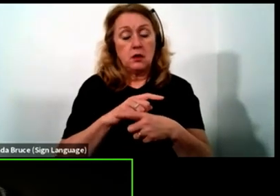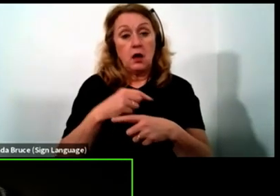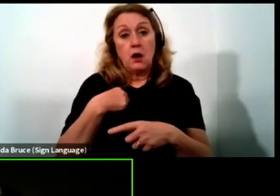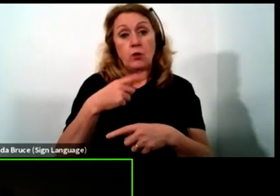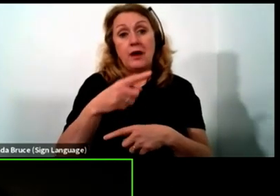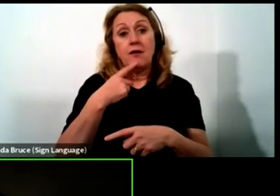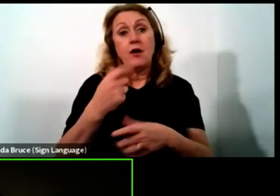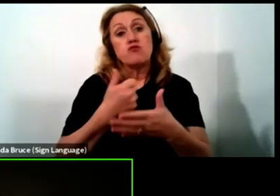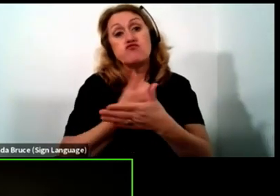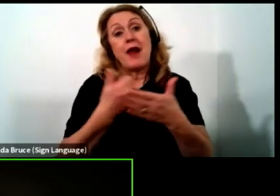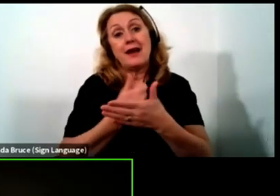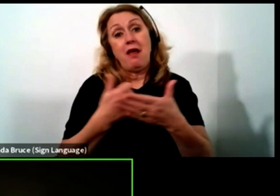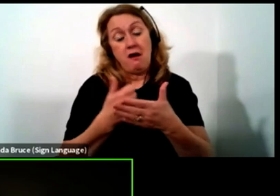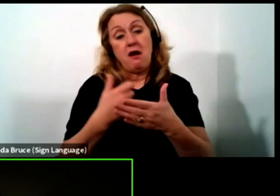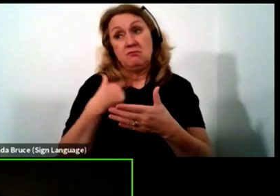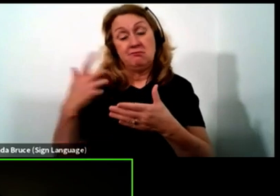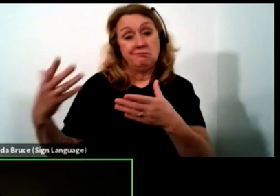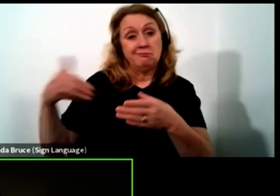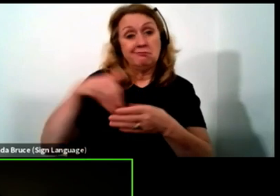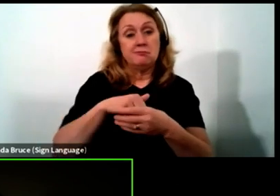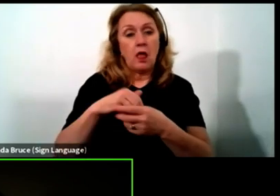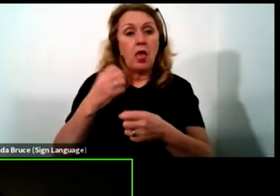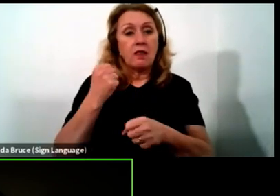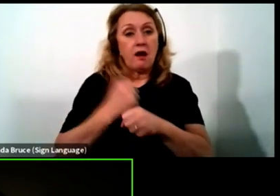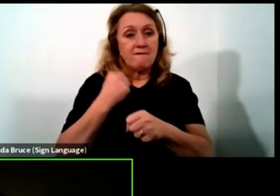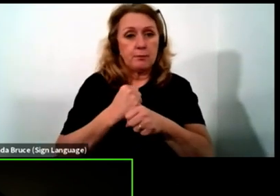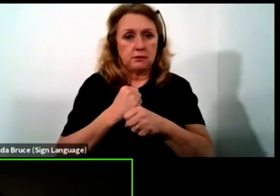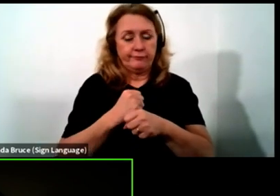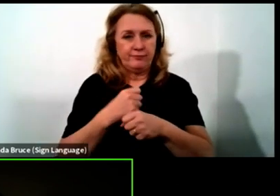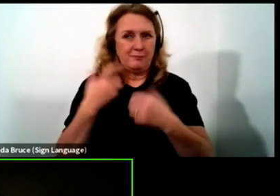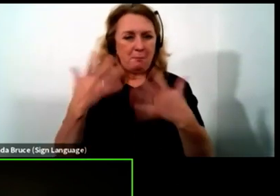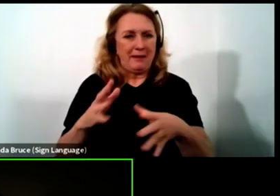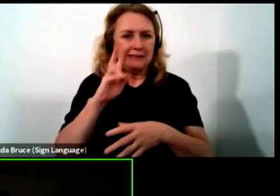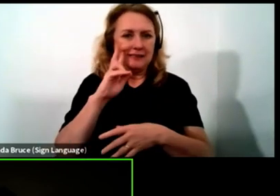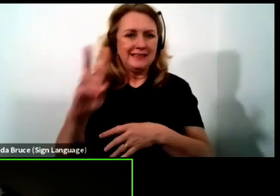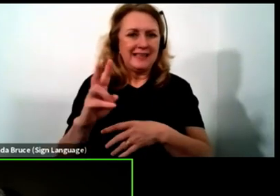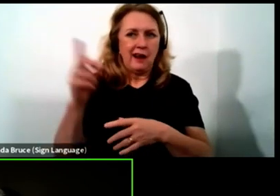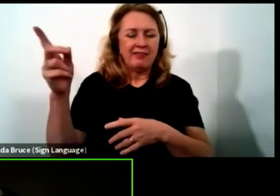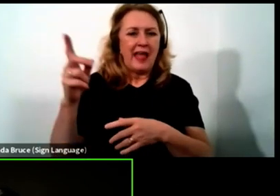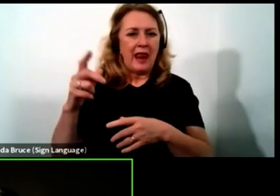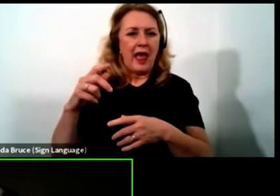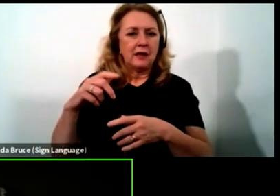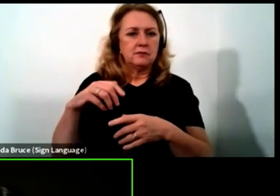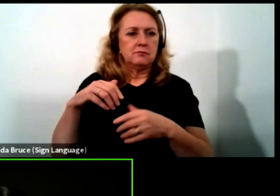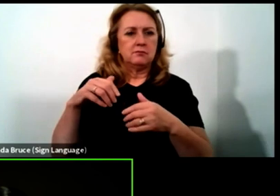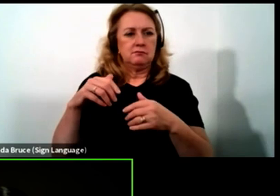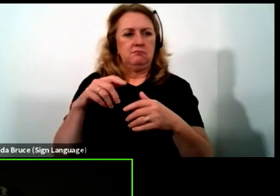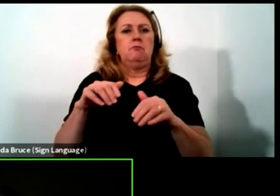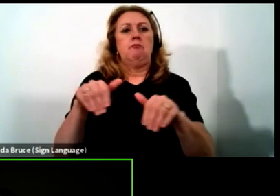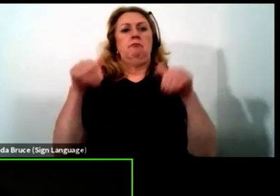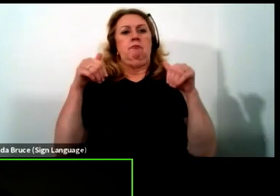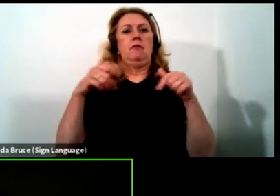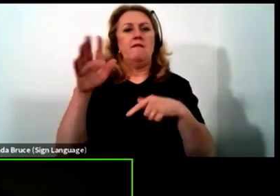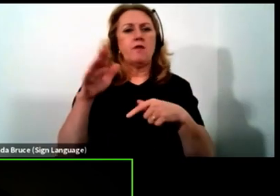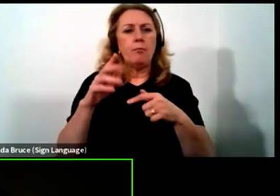regulatory organizations and our bringing the government. Because so far what we have seen is a kind of abdication from the regulators